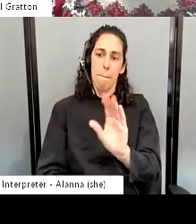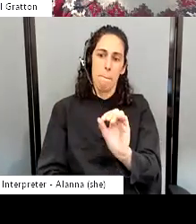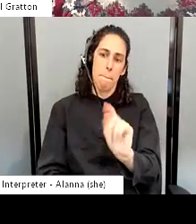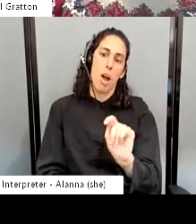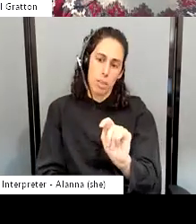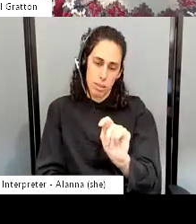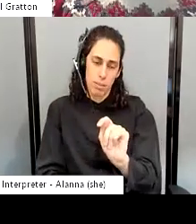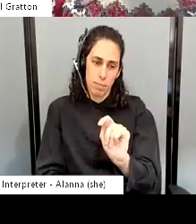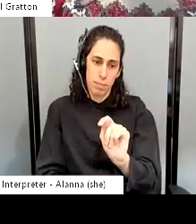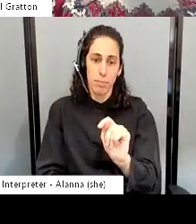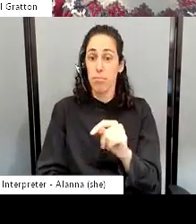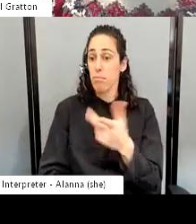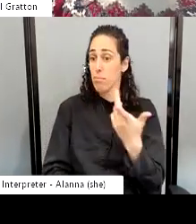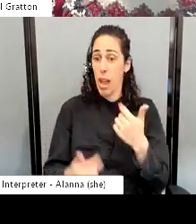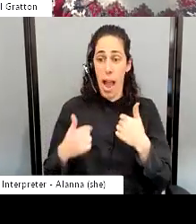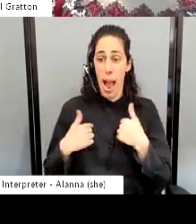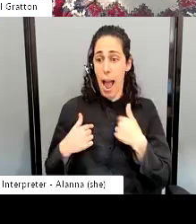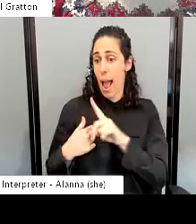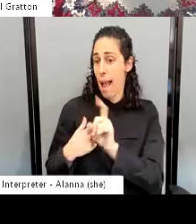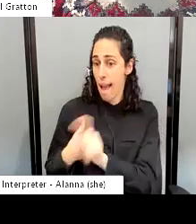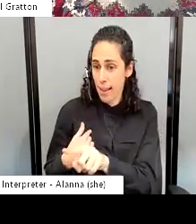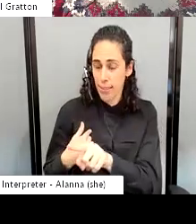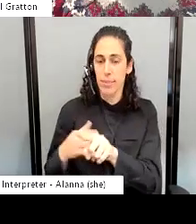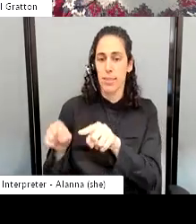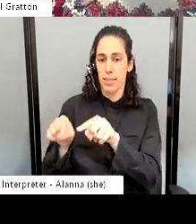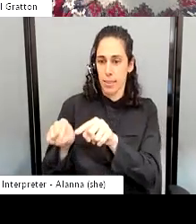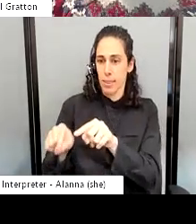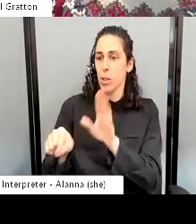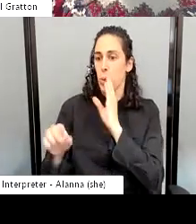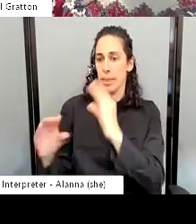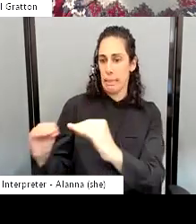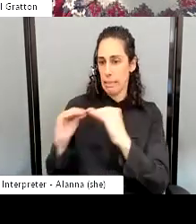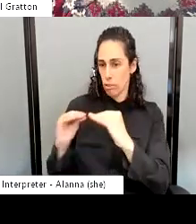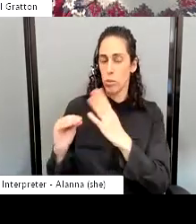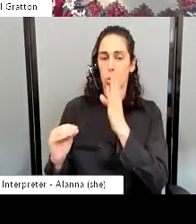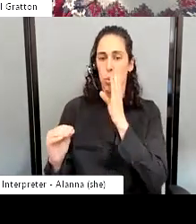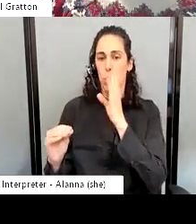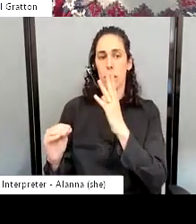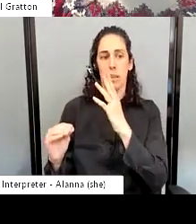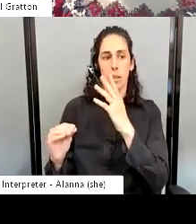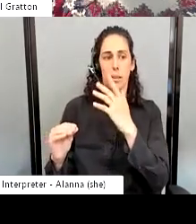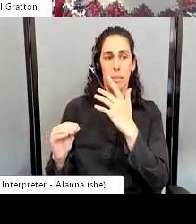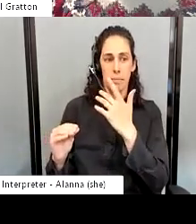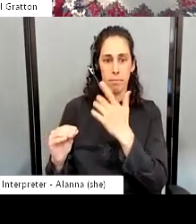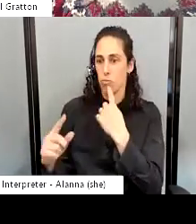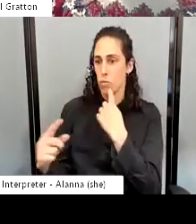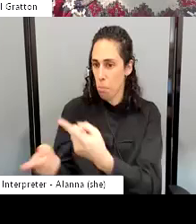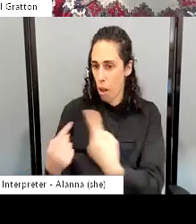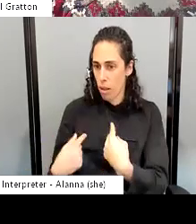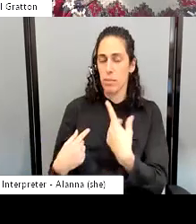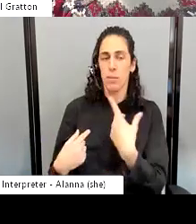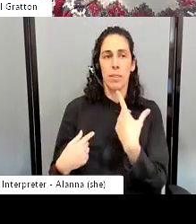almost learn as it does more of a similar task, get better and better of it. So it's kind of what we call a virtual